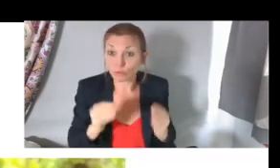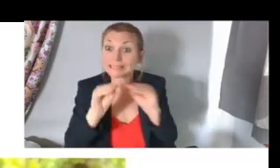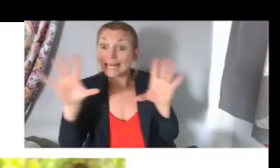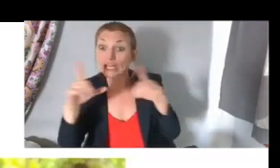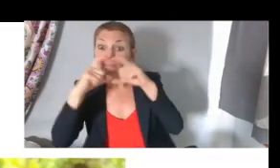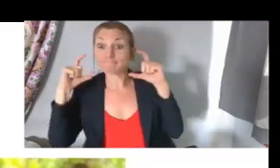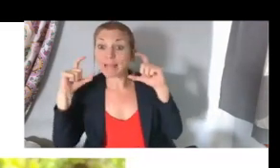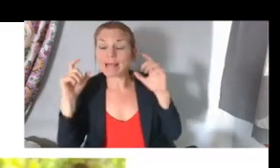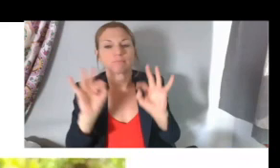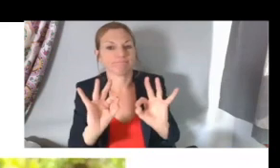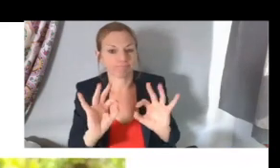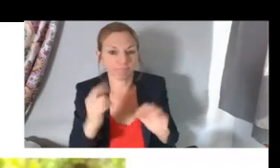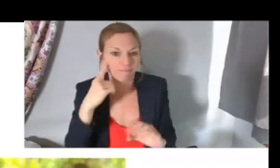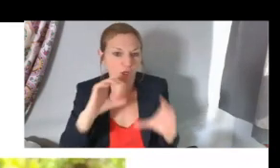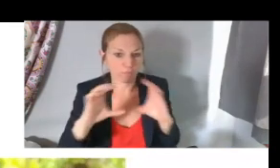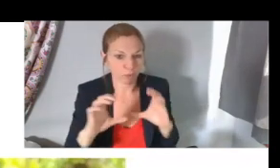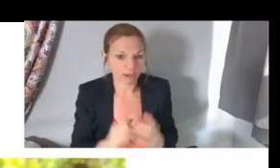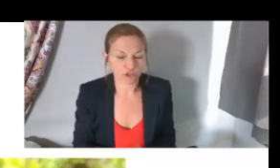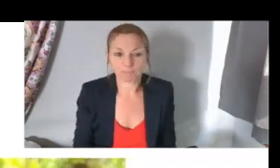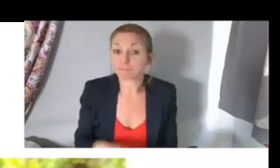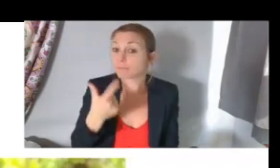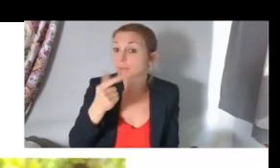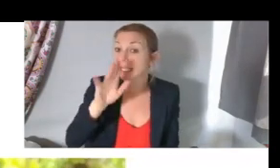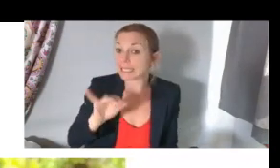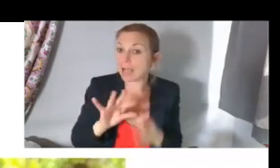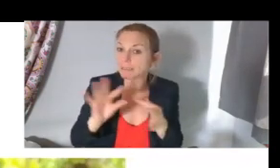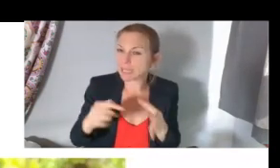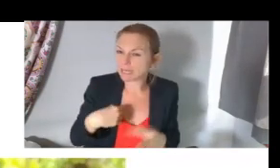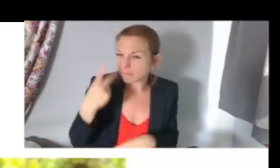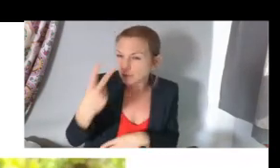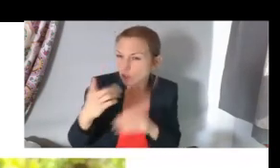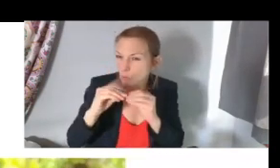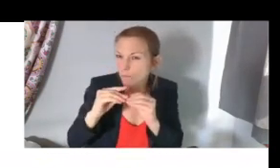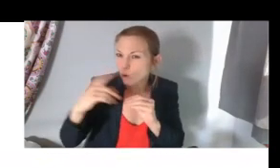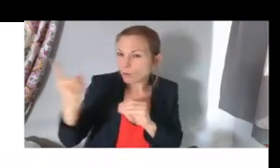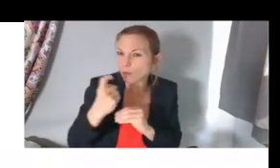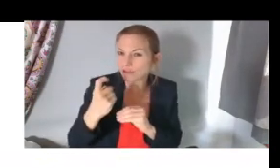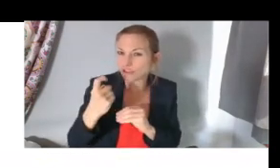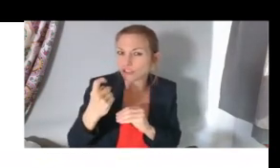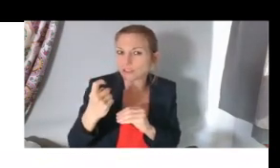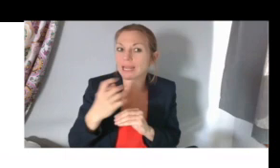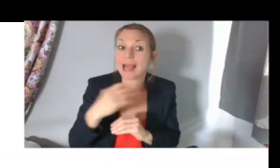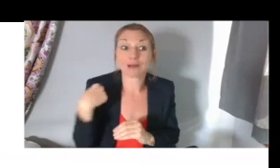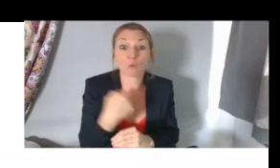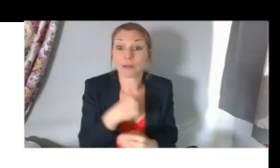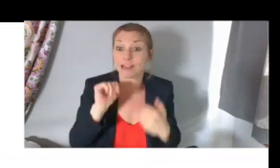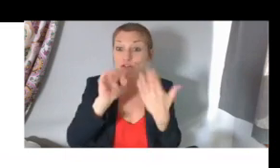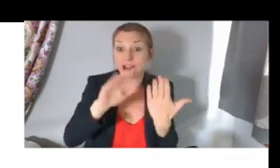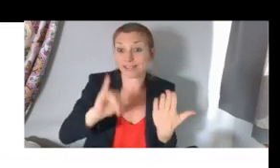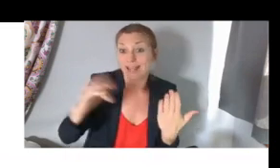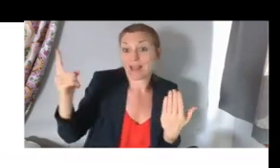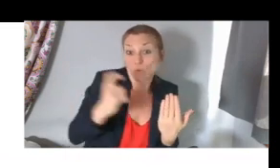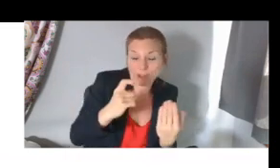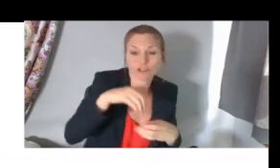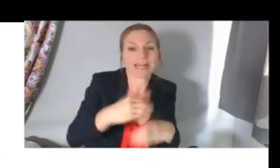I also saw another question in the chat, which we actually address in our next slide. So I'll transition